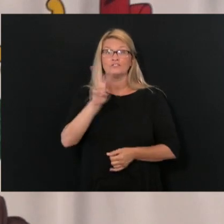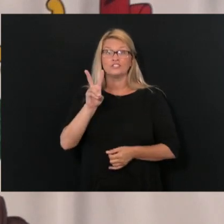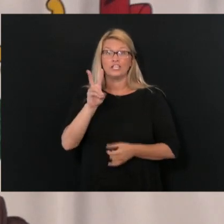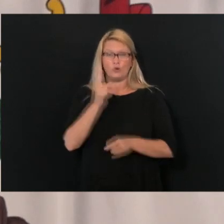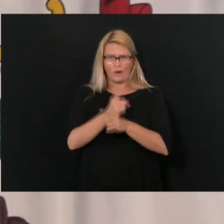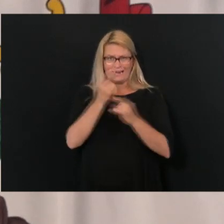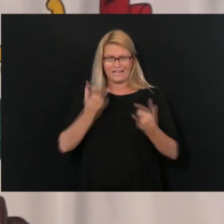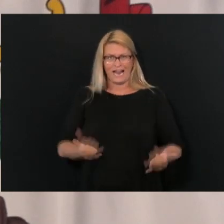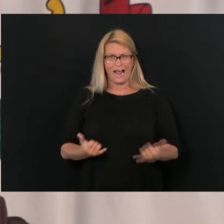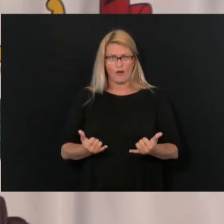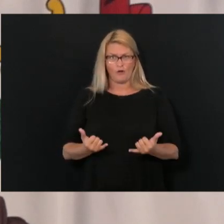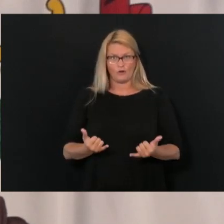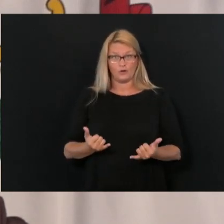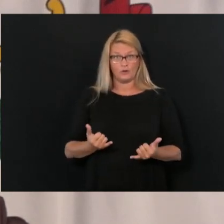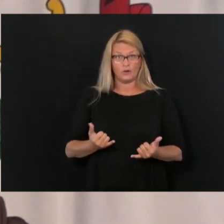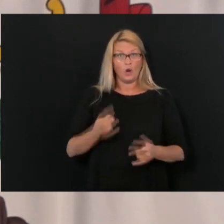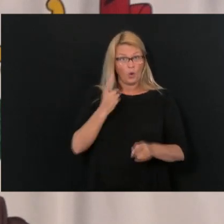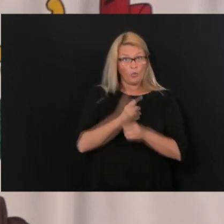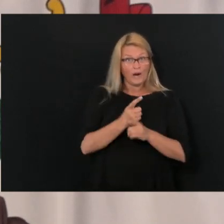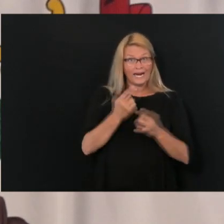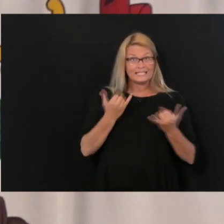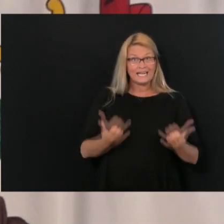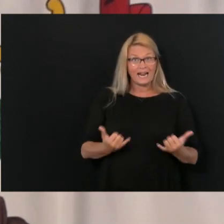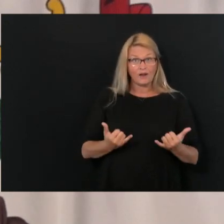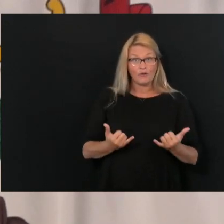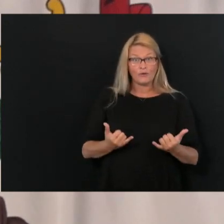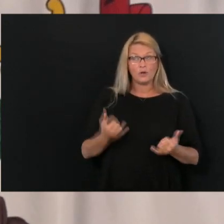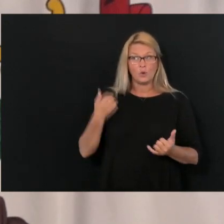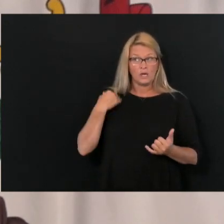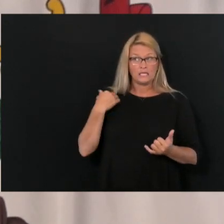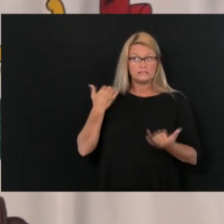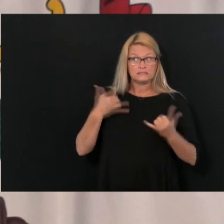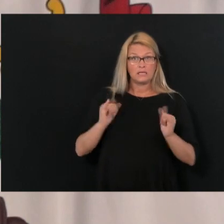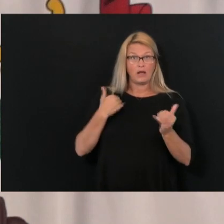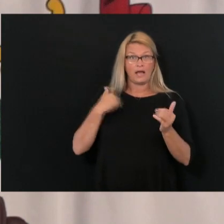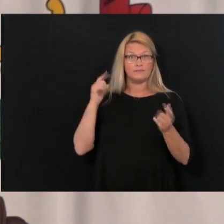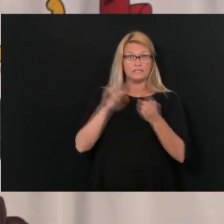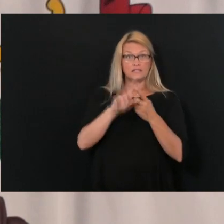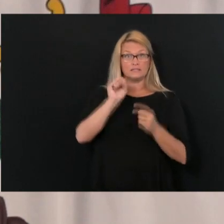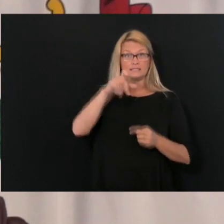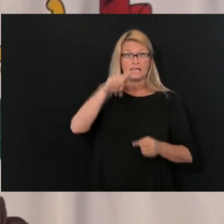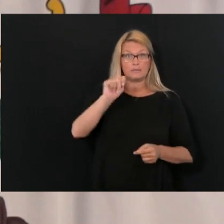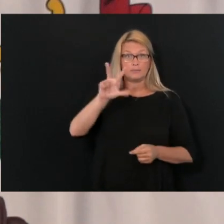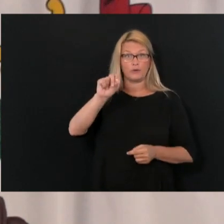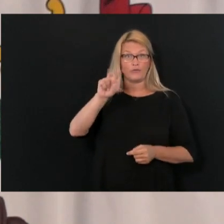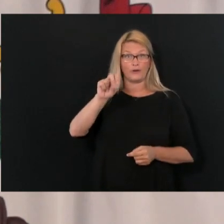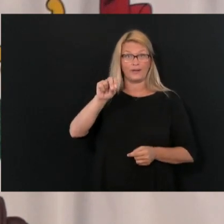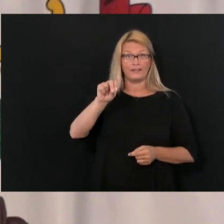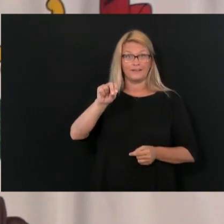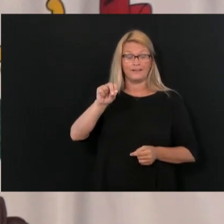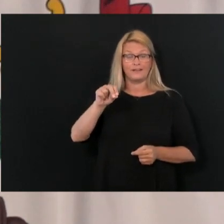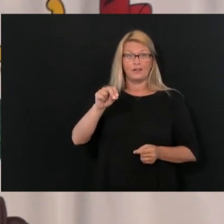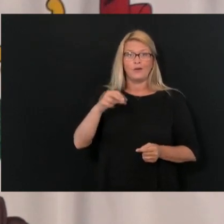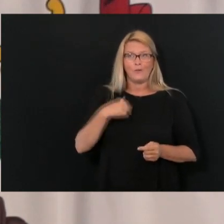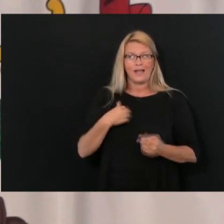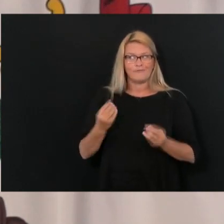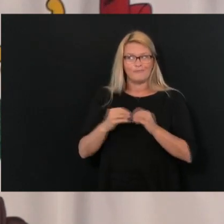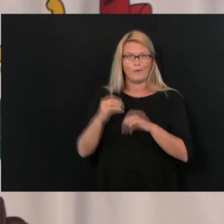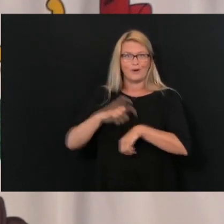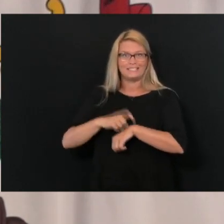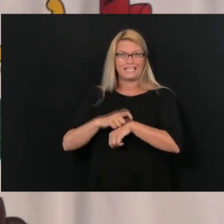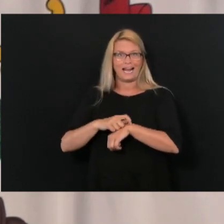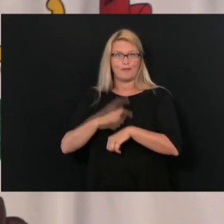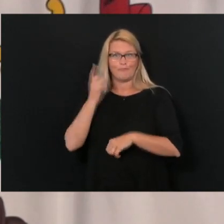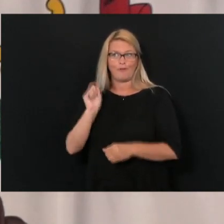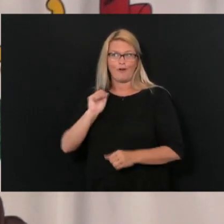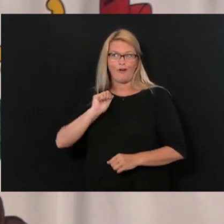right now, and we still have until September the 30th. So we've still got a good bit of time to get the rest of us